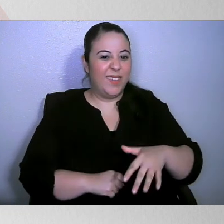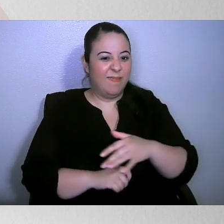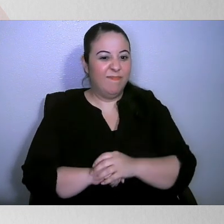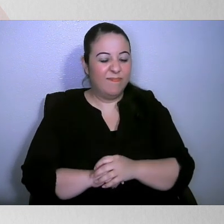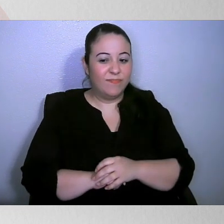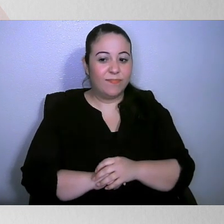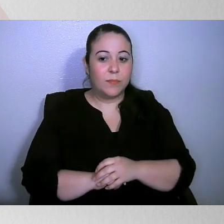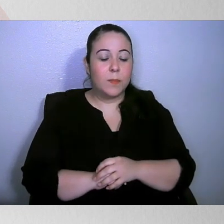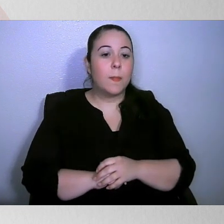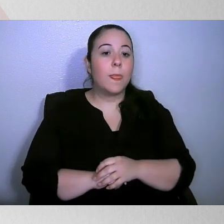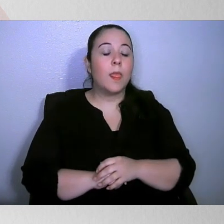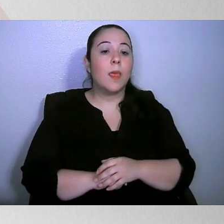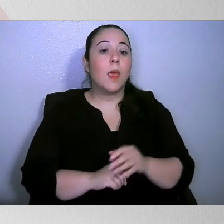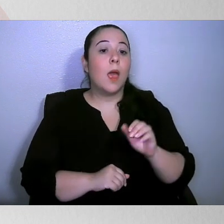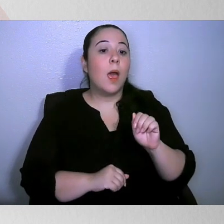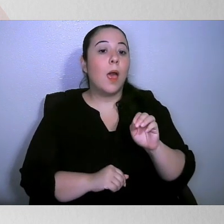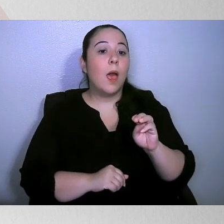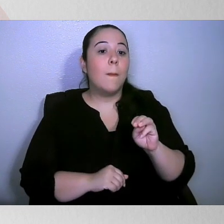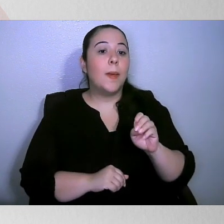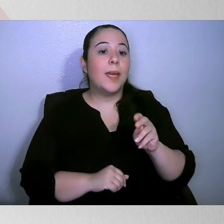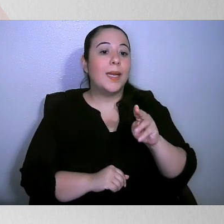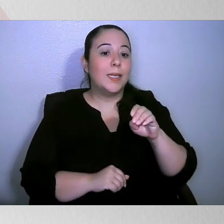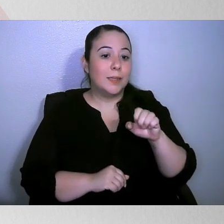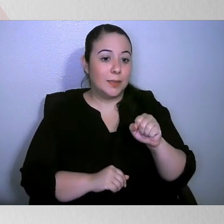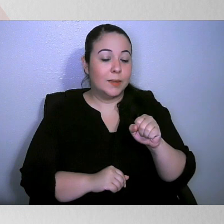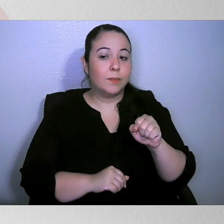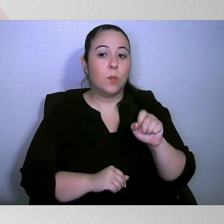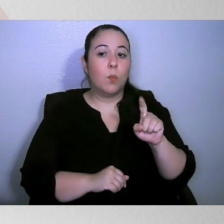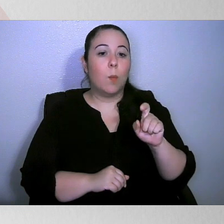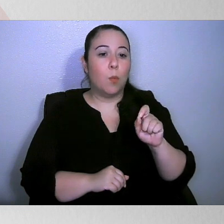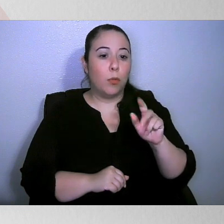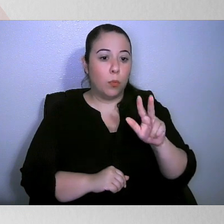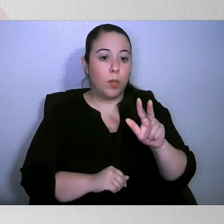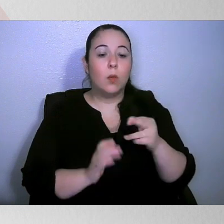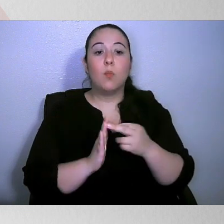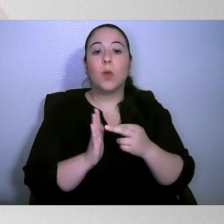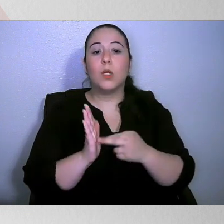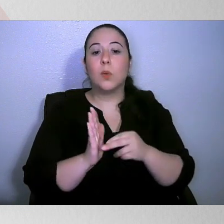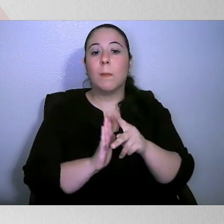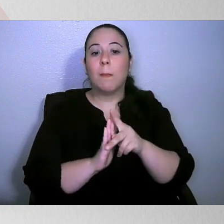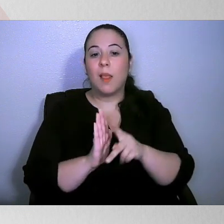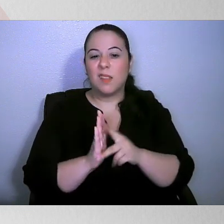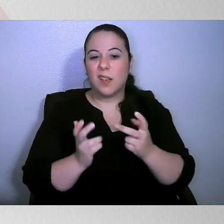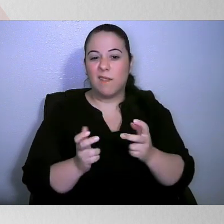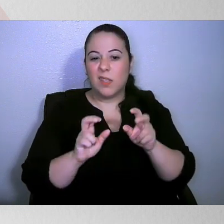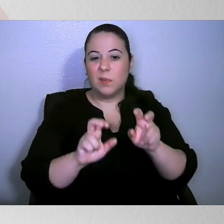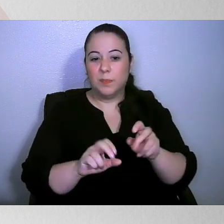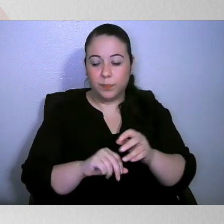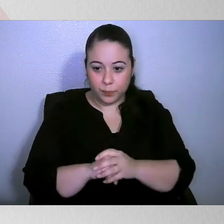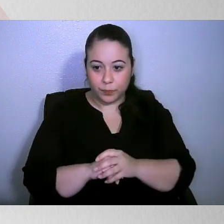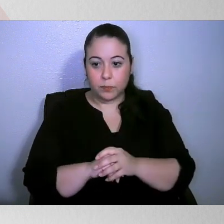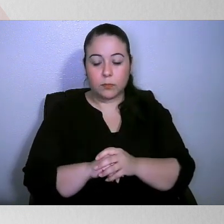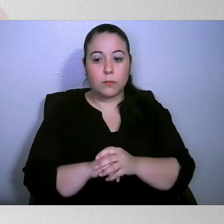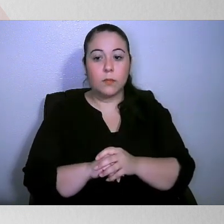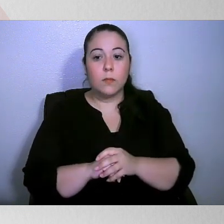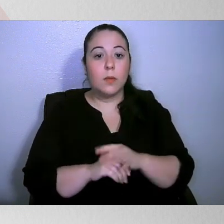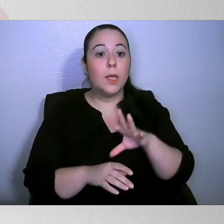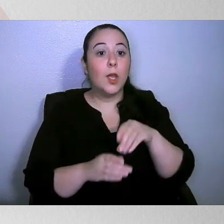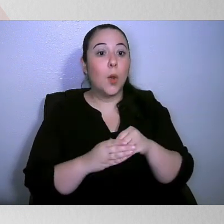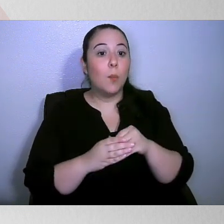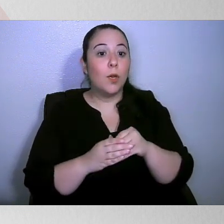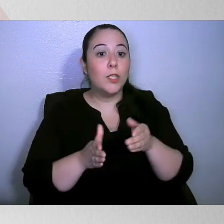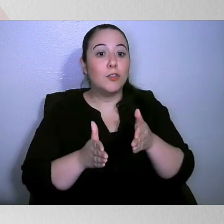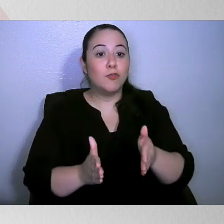Amenities and Public Space Strategy 1.3, Regulatory and Policy and Investment. Incorporate street trees when